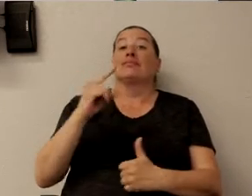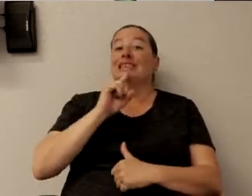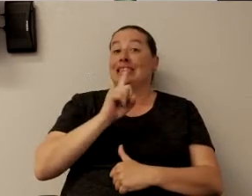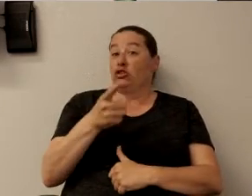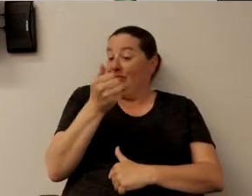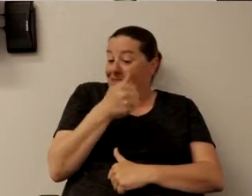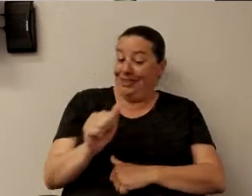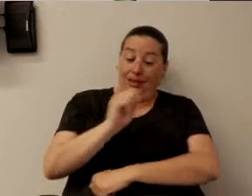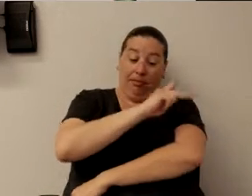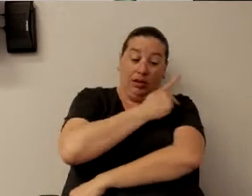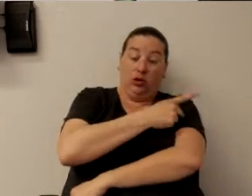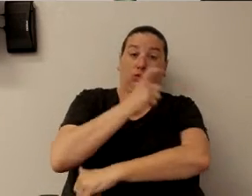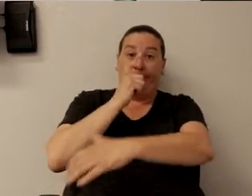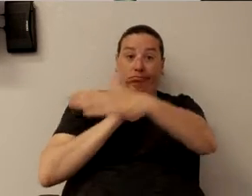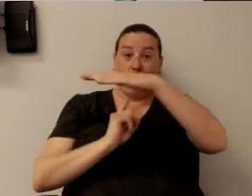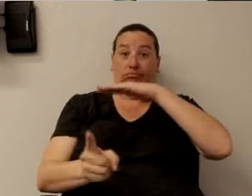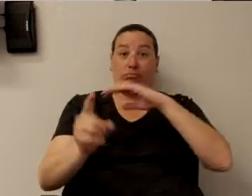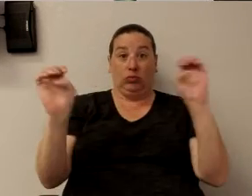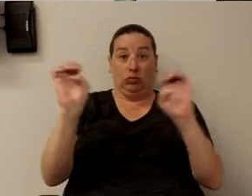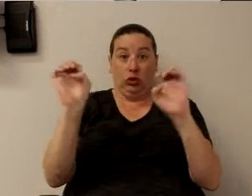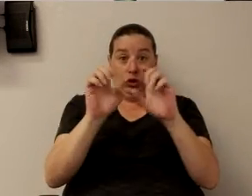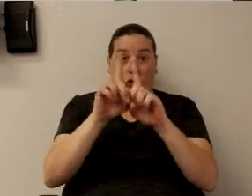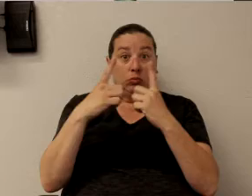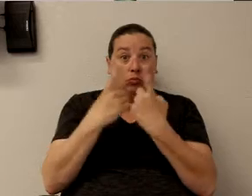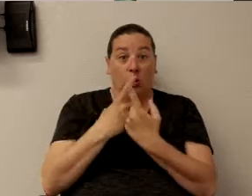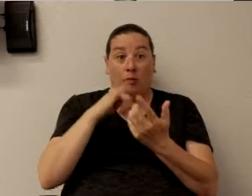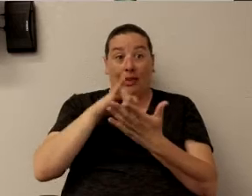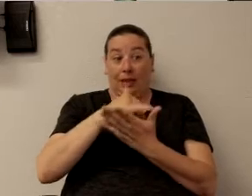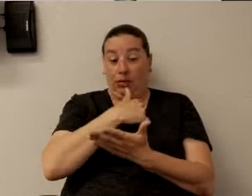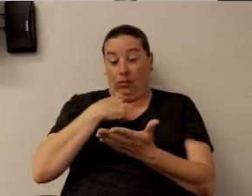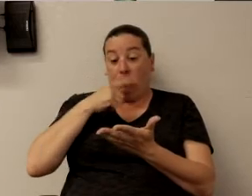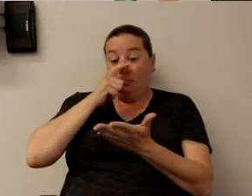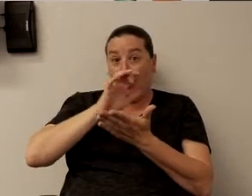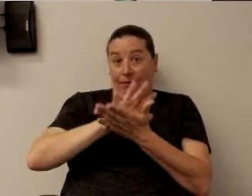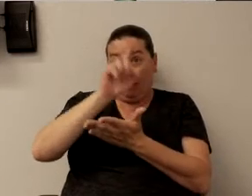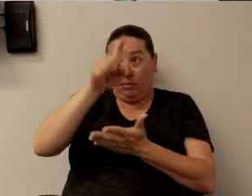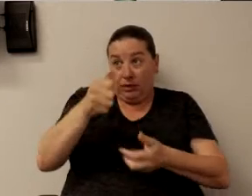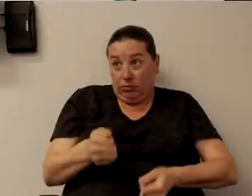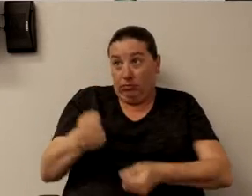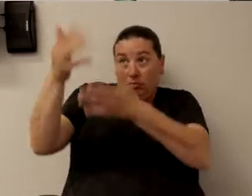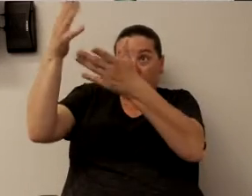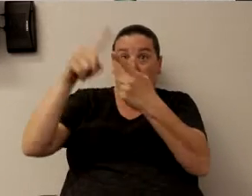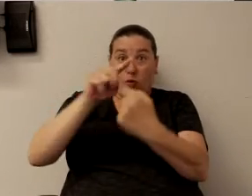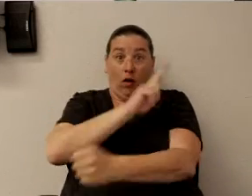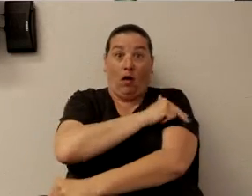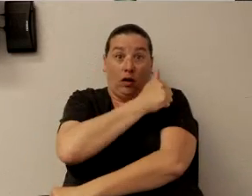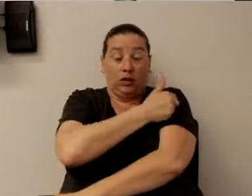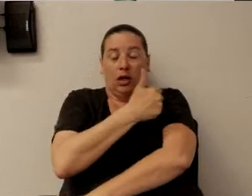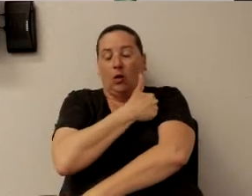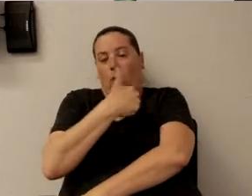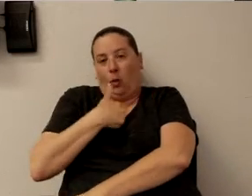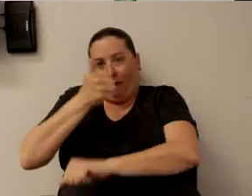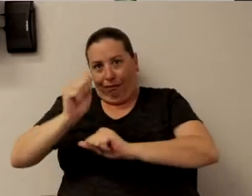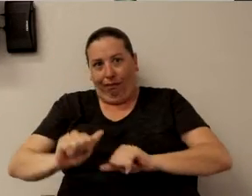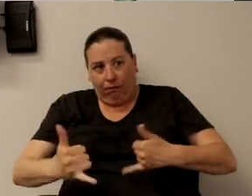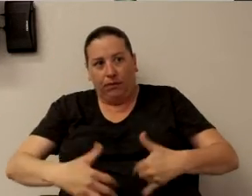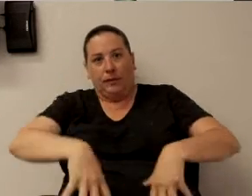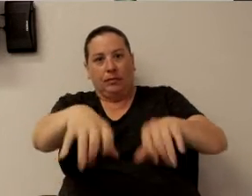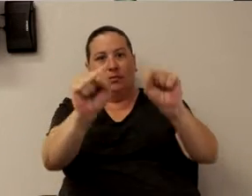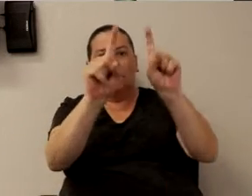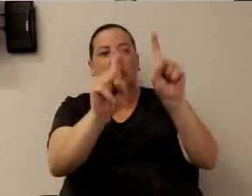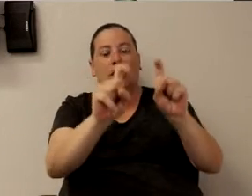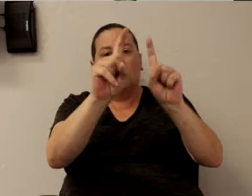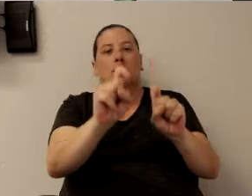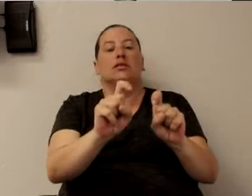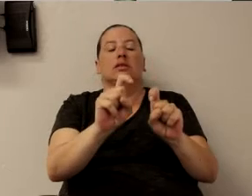the emergency department that we believe needs to be admitted to the hospital, we can test them right in the emergency department